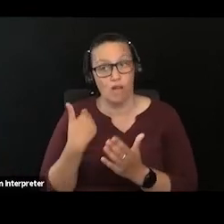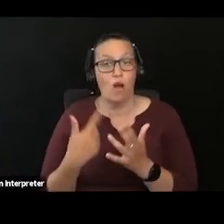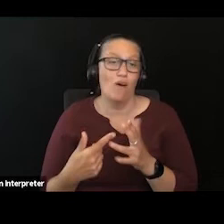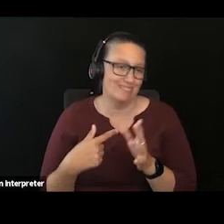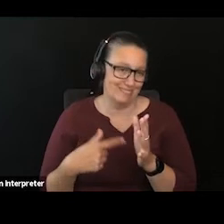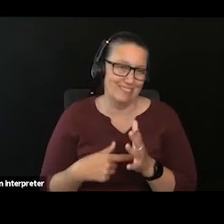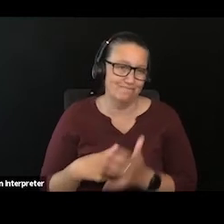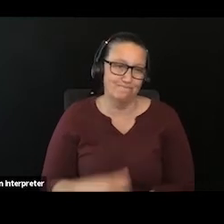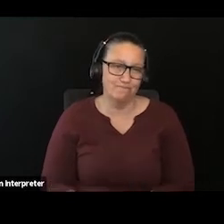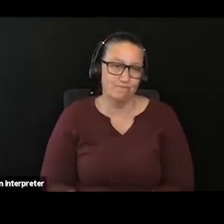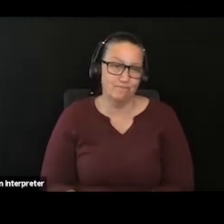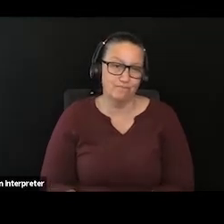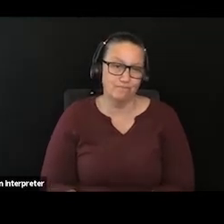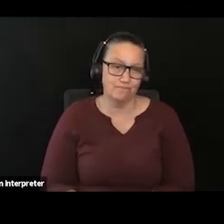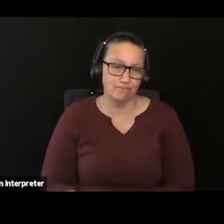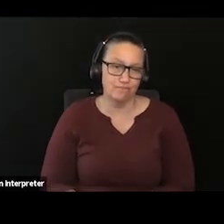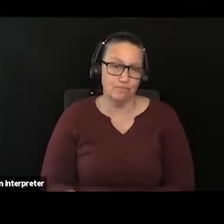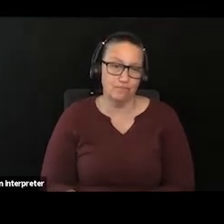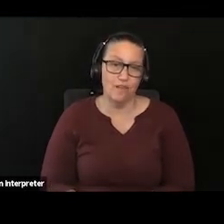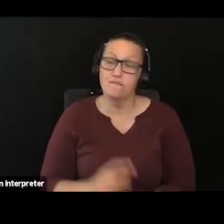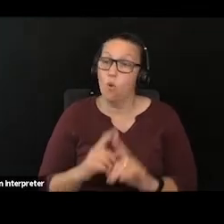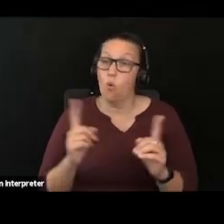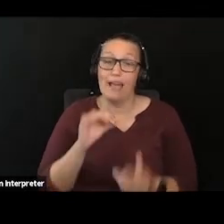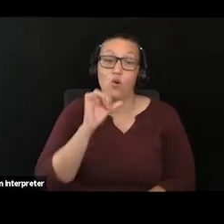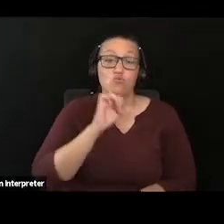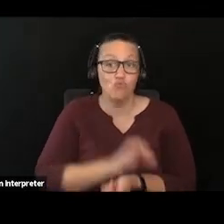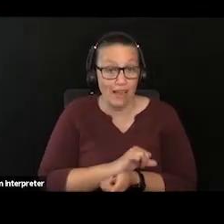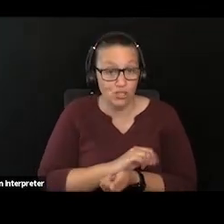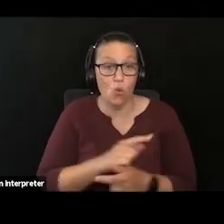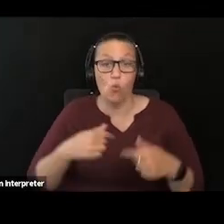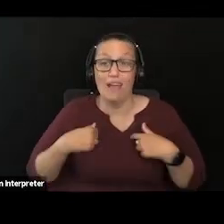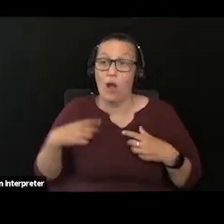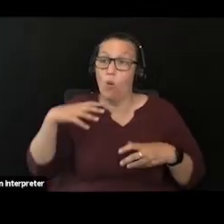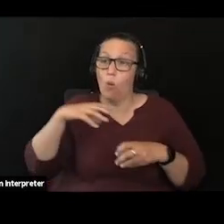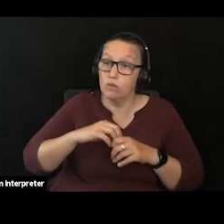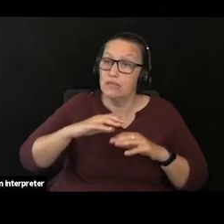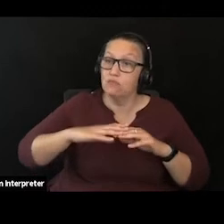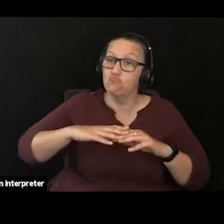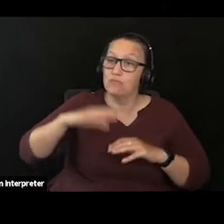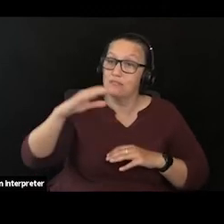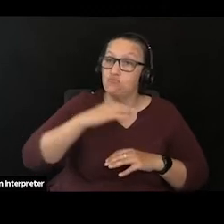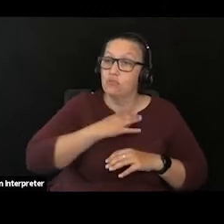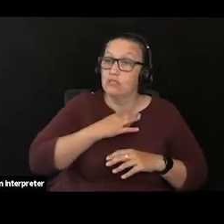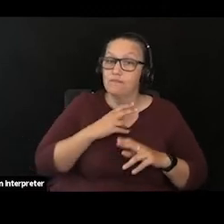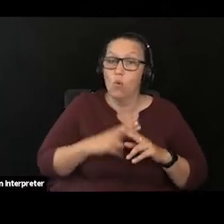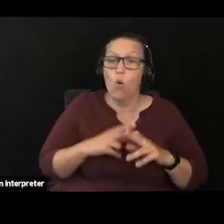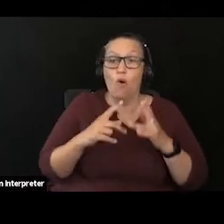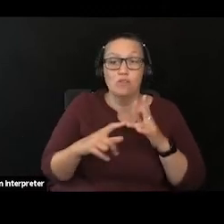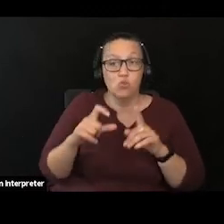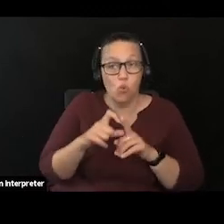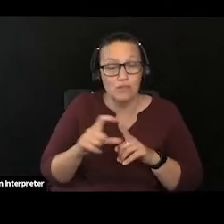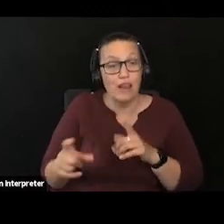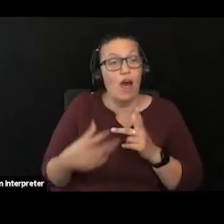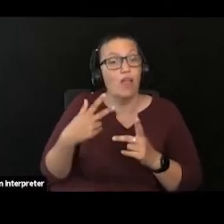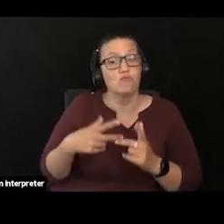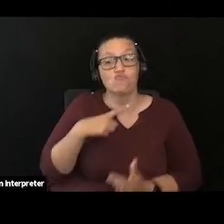discontinuation. In terms of incarceration, we incorporated the increased risk of overdose and other cause mortality in the first